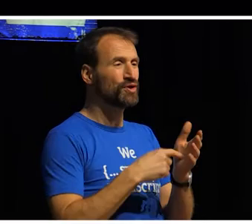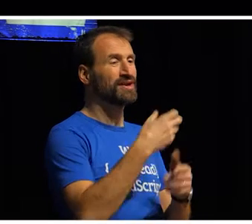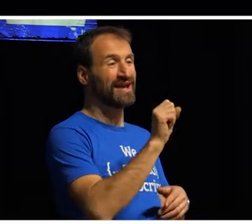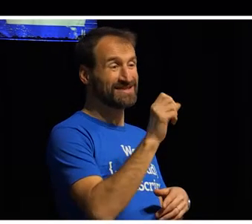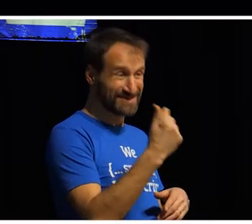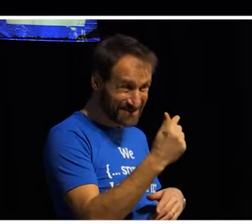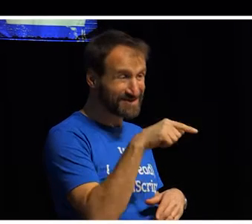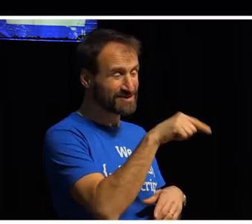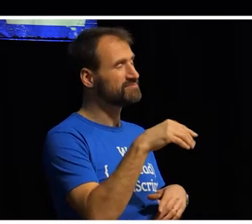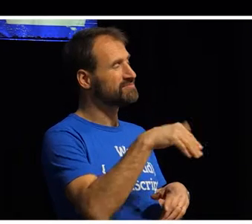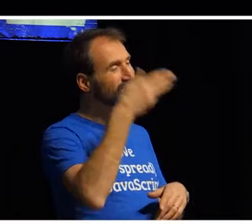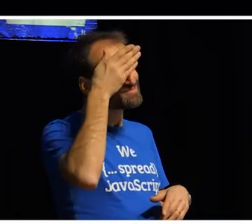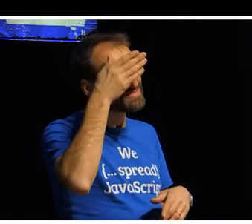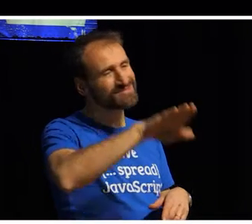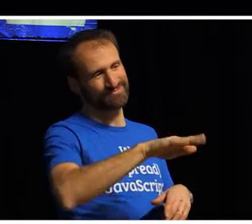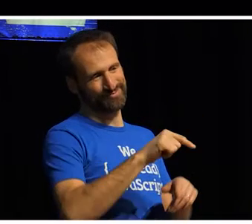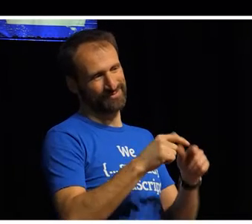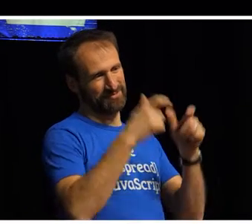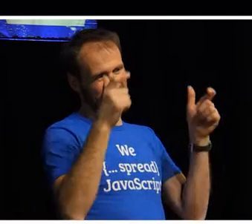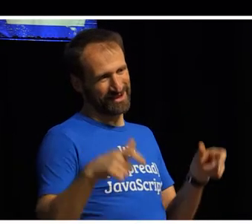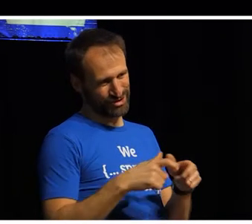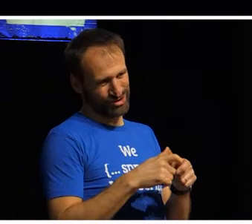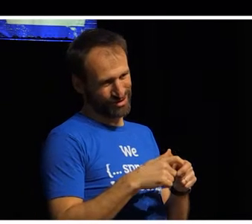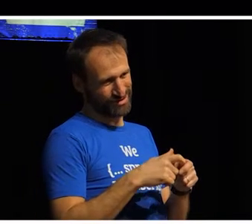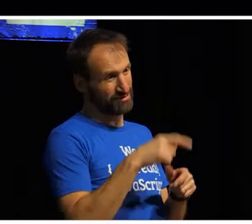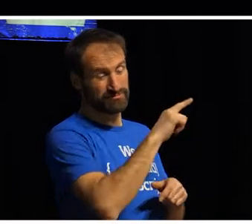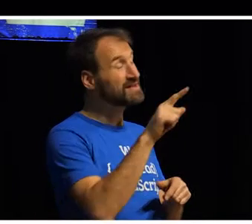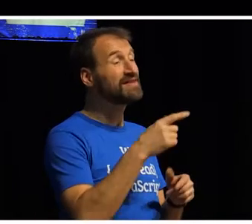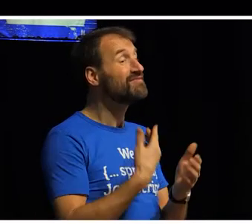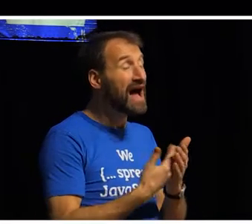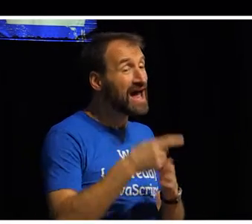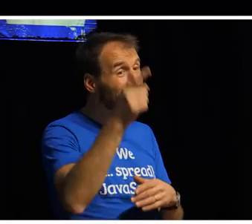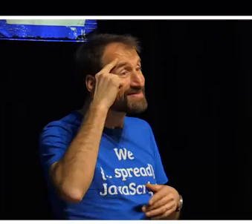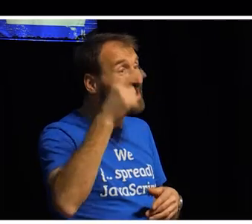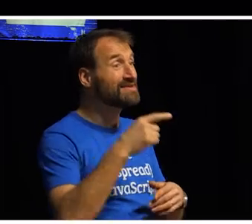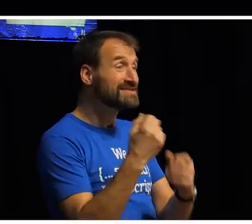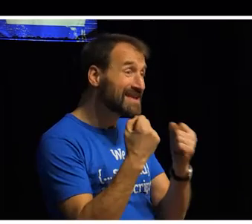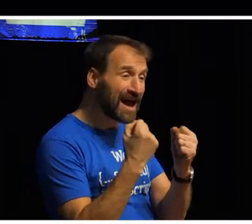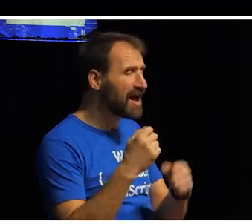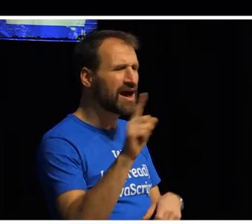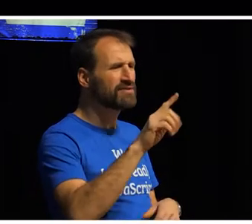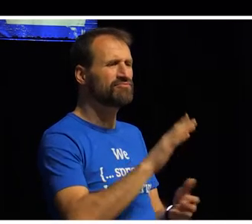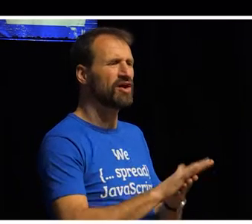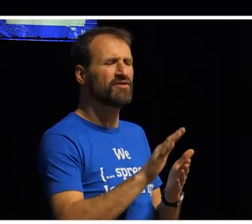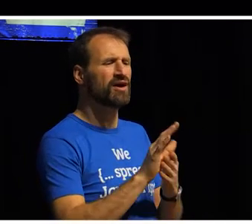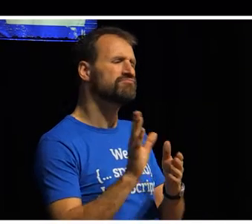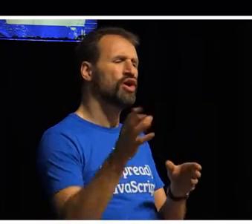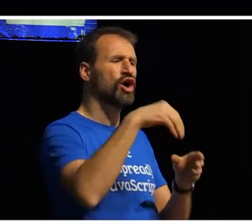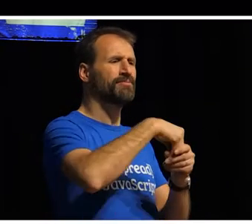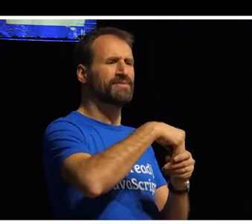security control on it it's not that they didn't think about security it just emitted something there's another way that I can represent a dot in a URL which